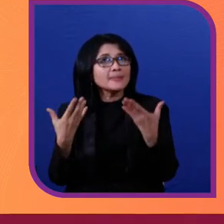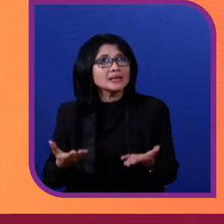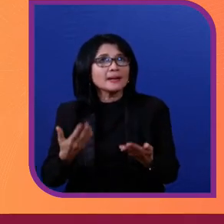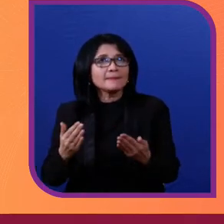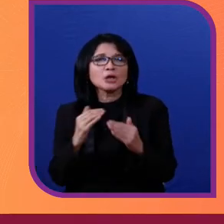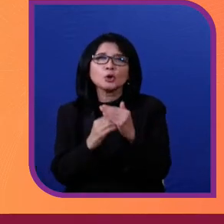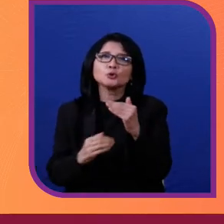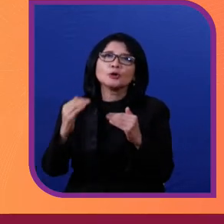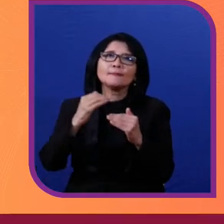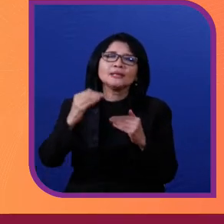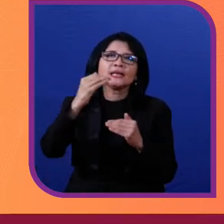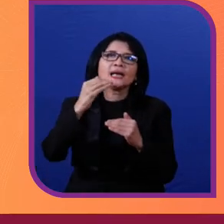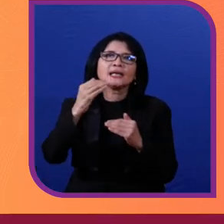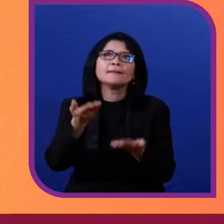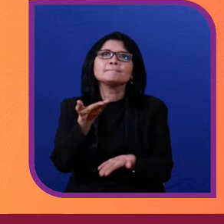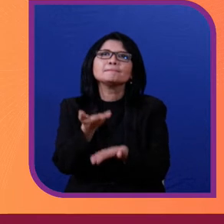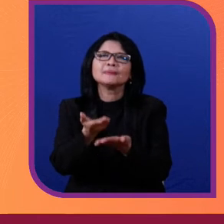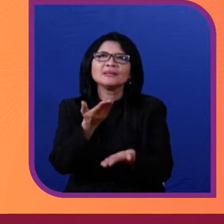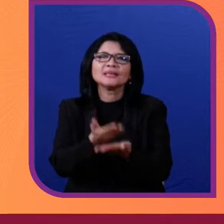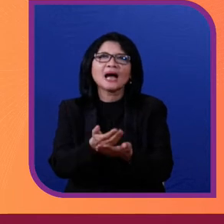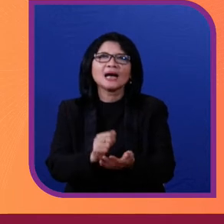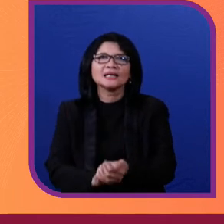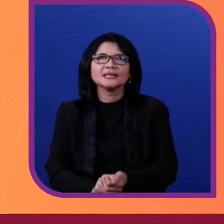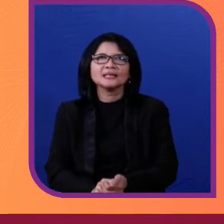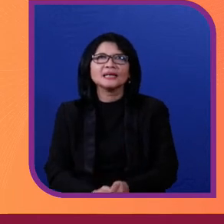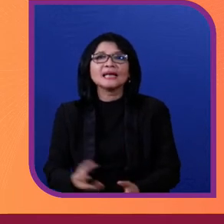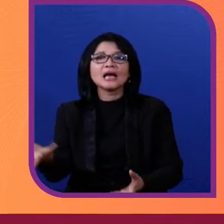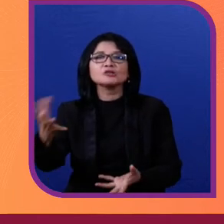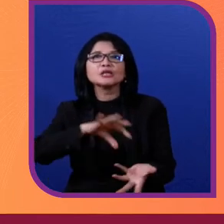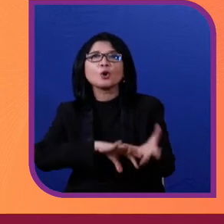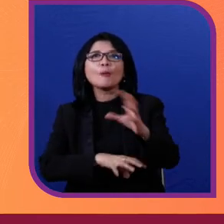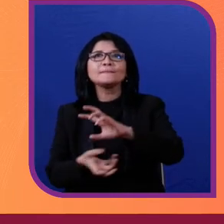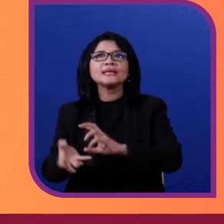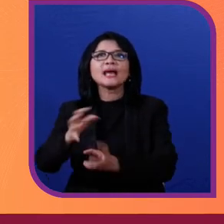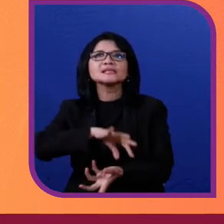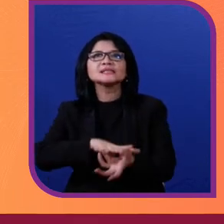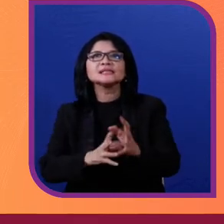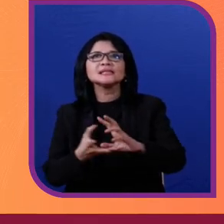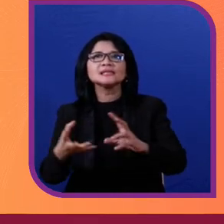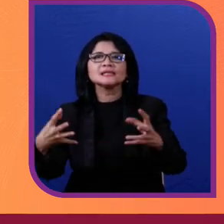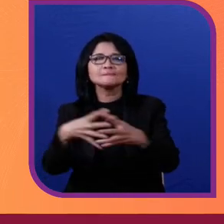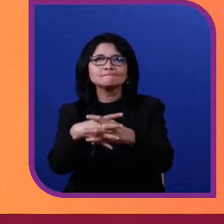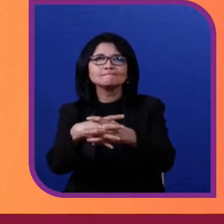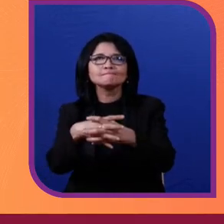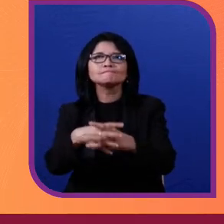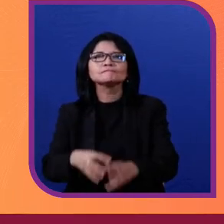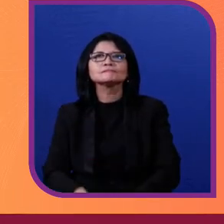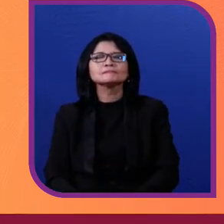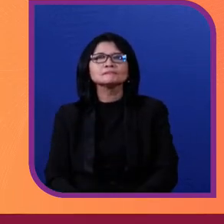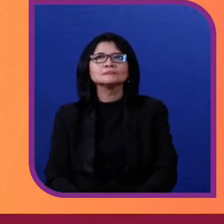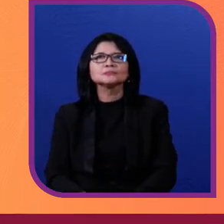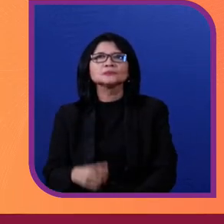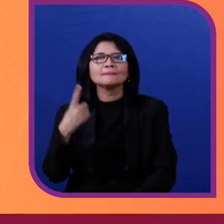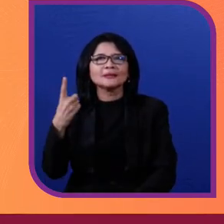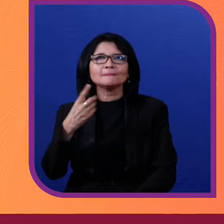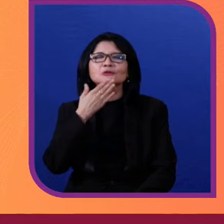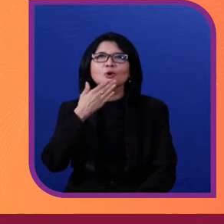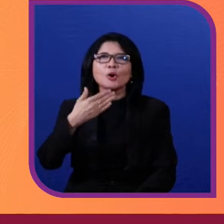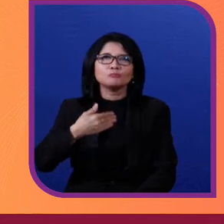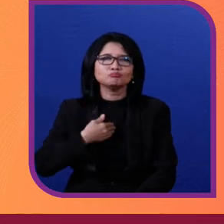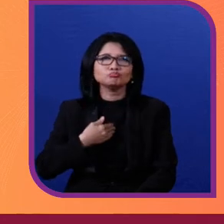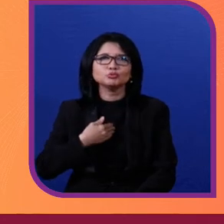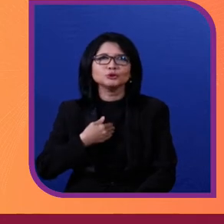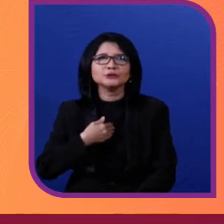were used is ever stufful eh havin a successful track record is absolutely Ki episode